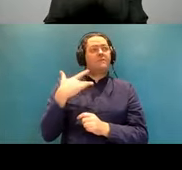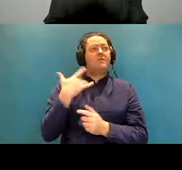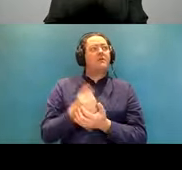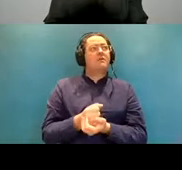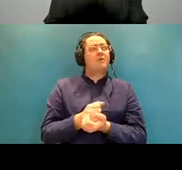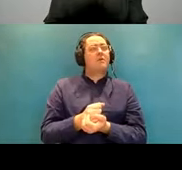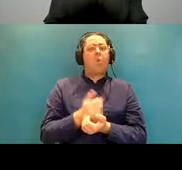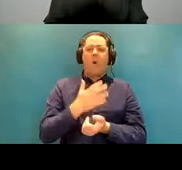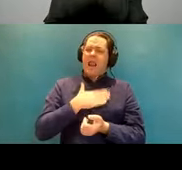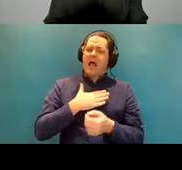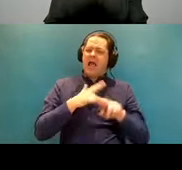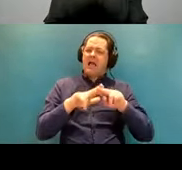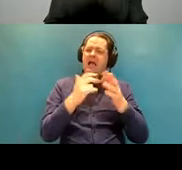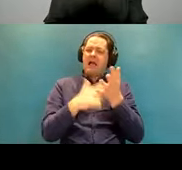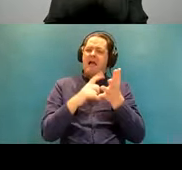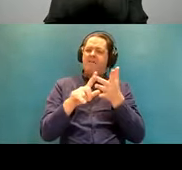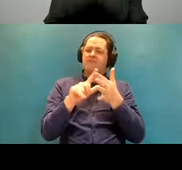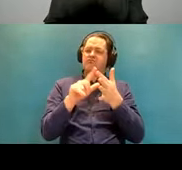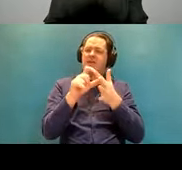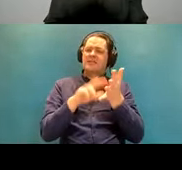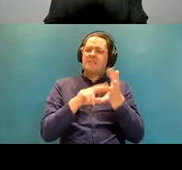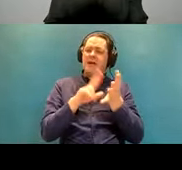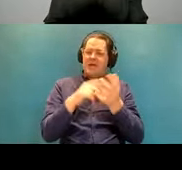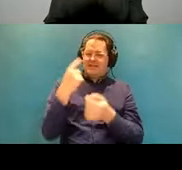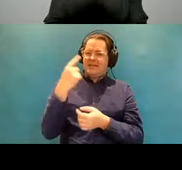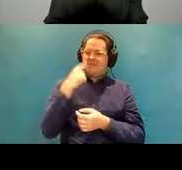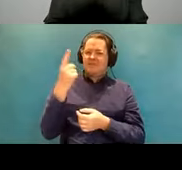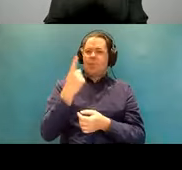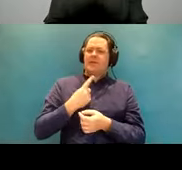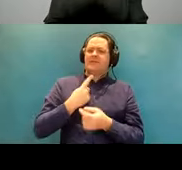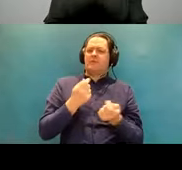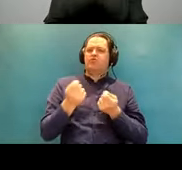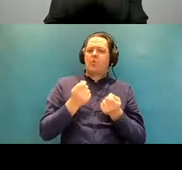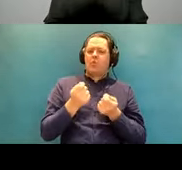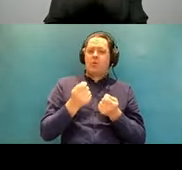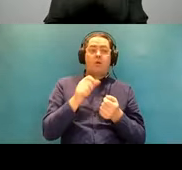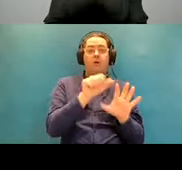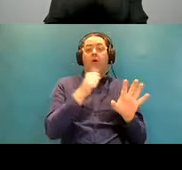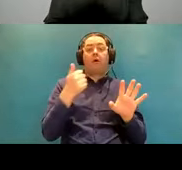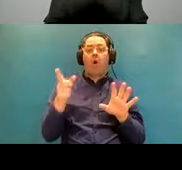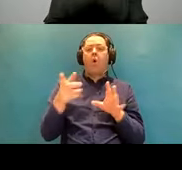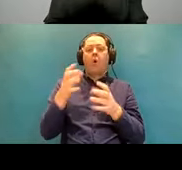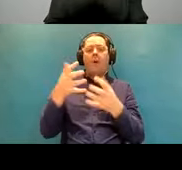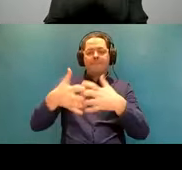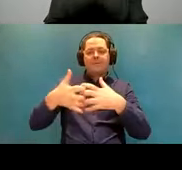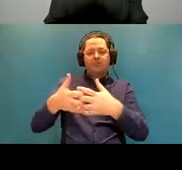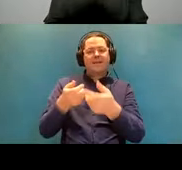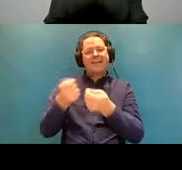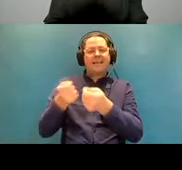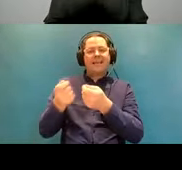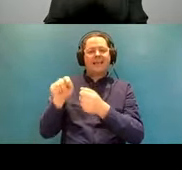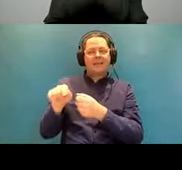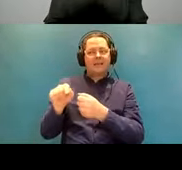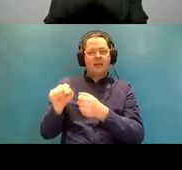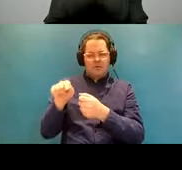like Friedman's idea of the individual having control and then the machine having control, someone is organizing all of this and